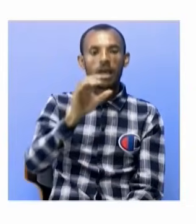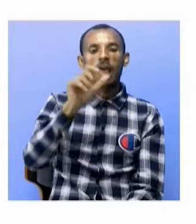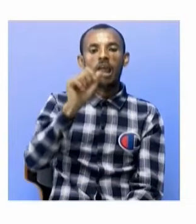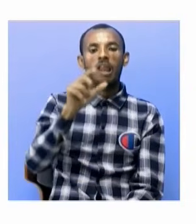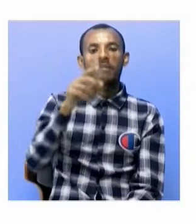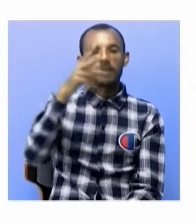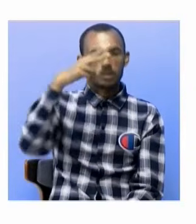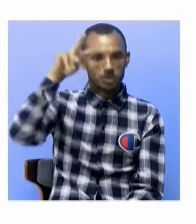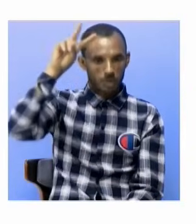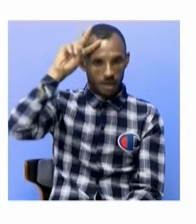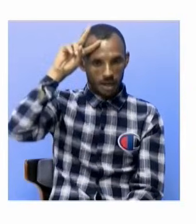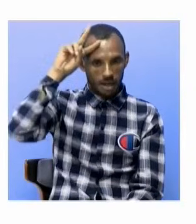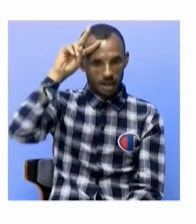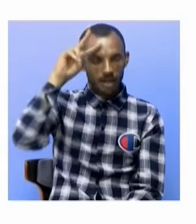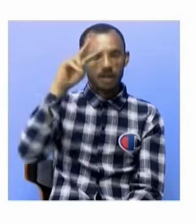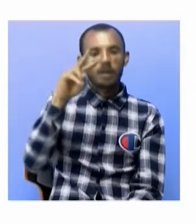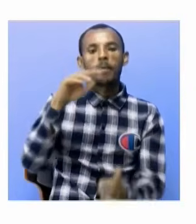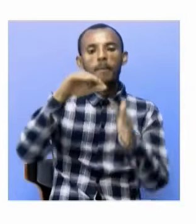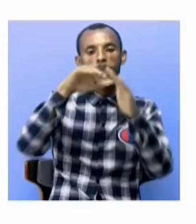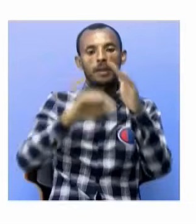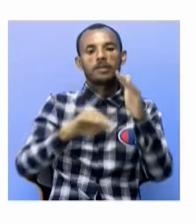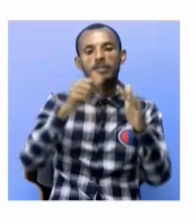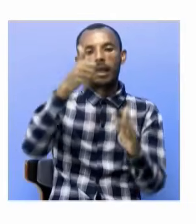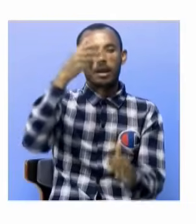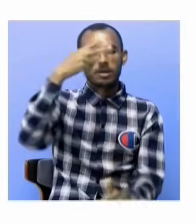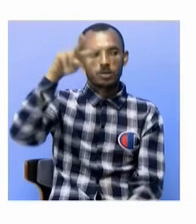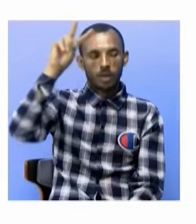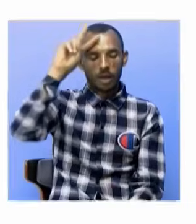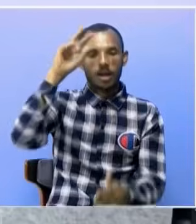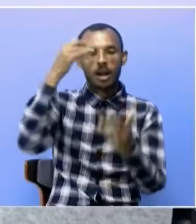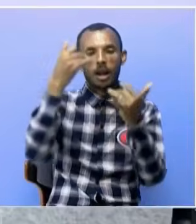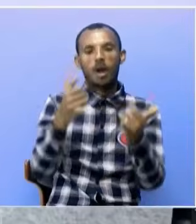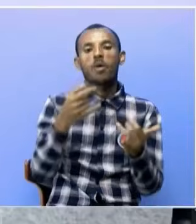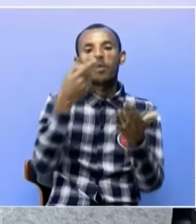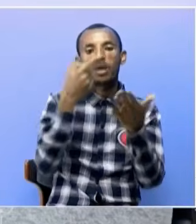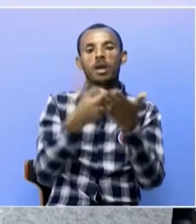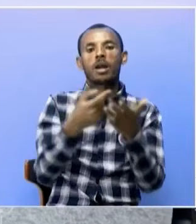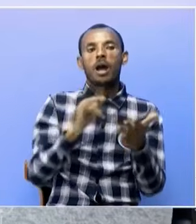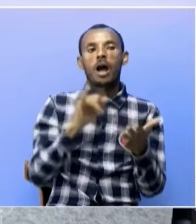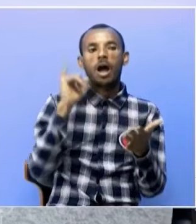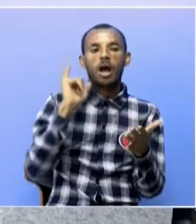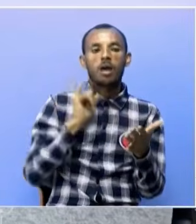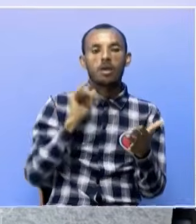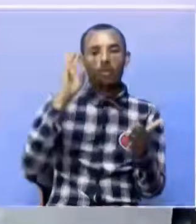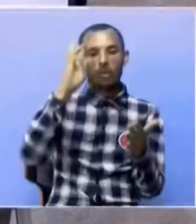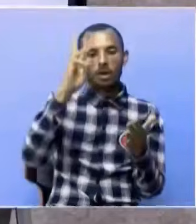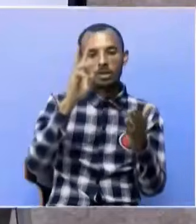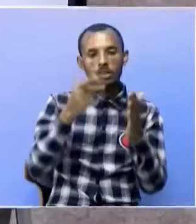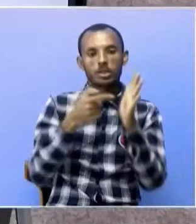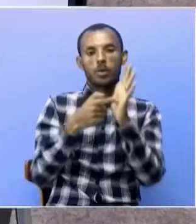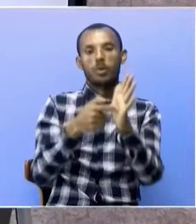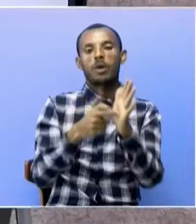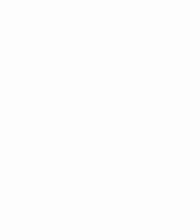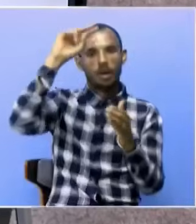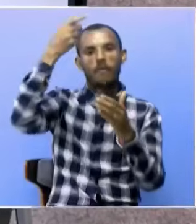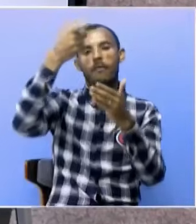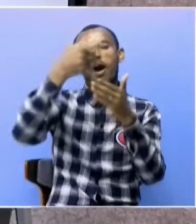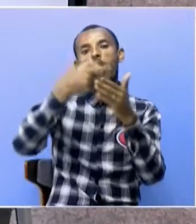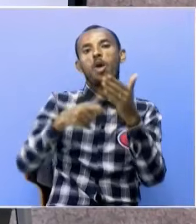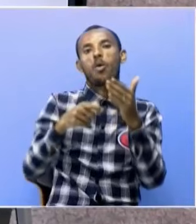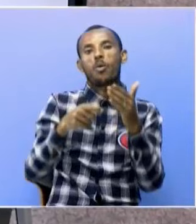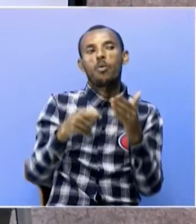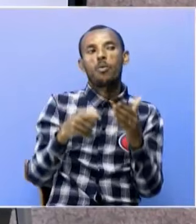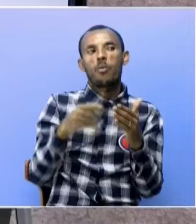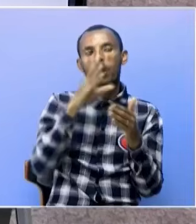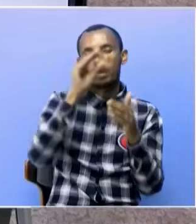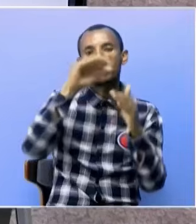square minus 10 square. Now here, I will show you how you can easily calculate the